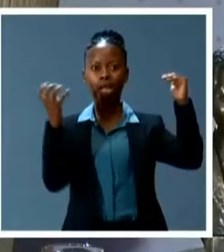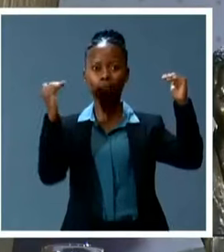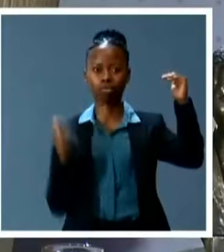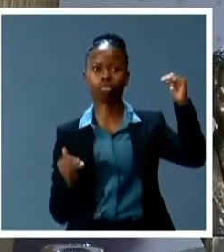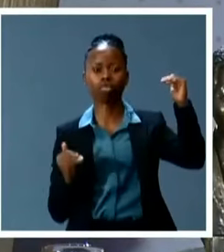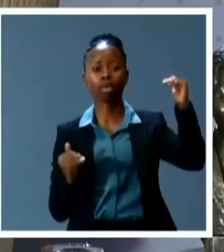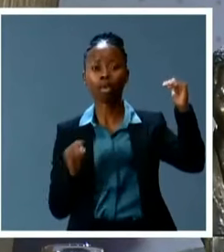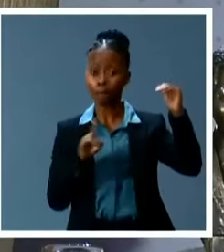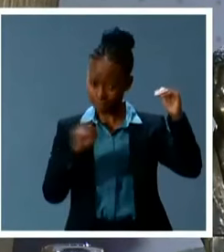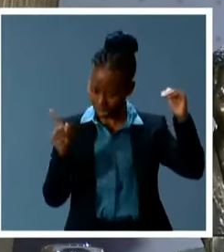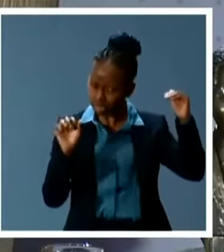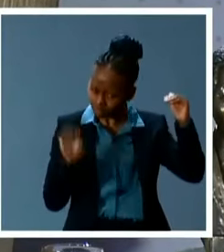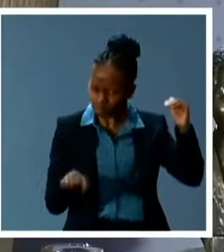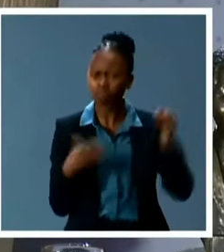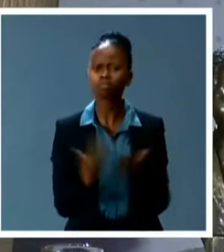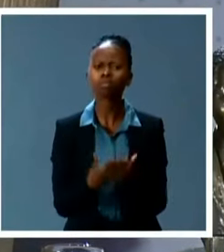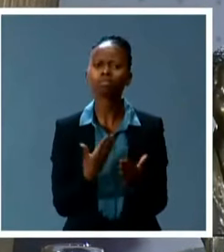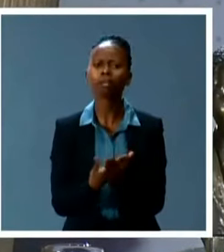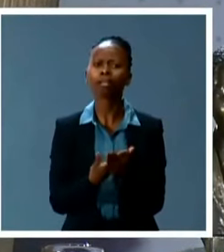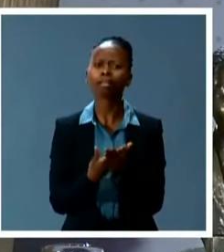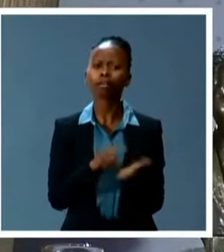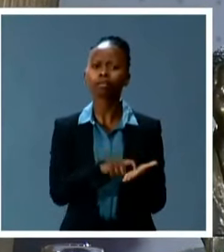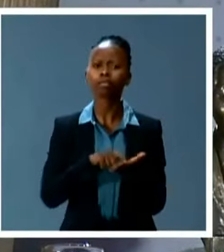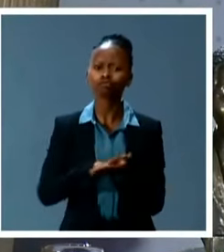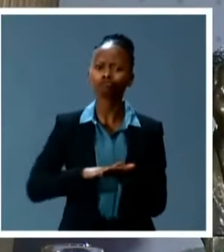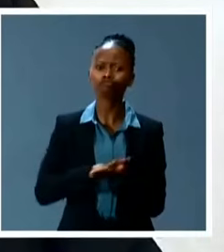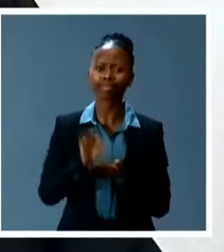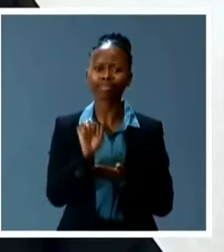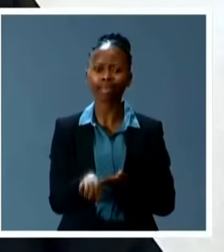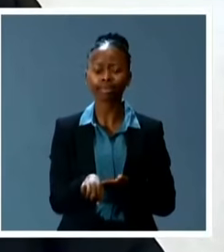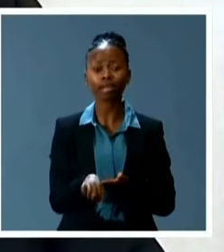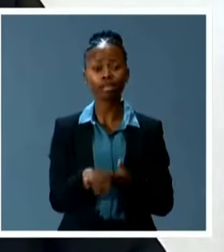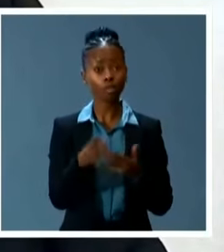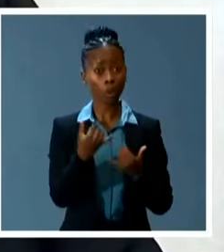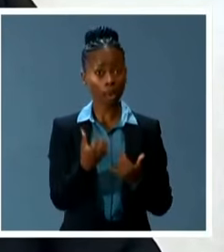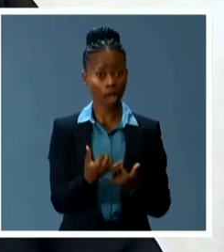was a decision of the G20 to have a suspension